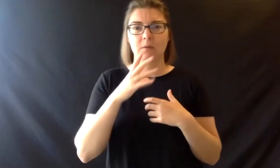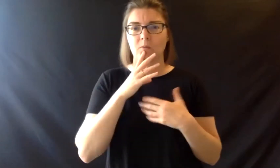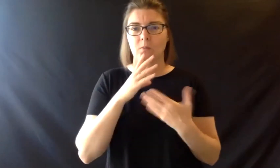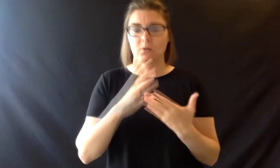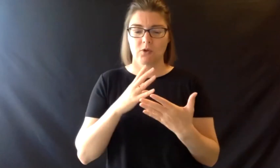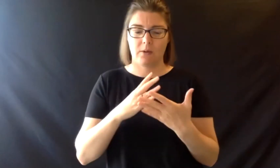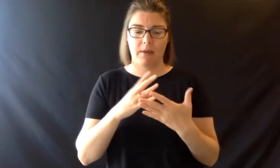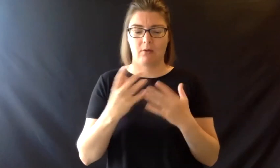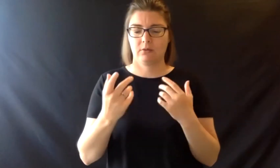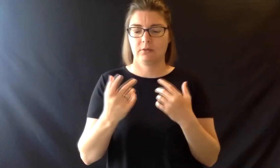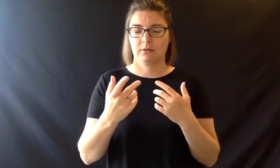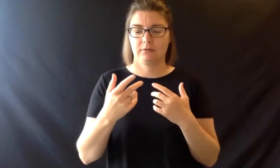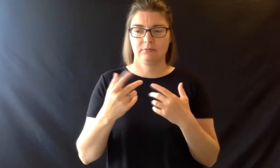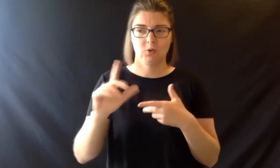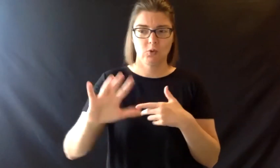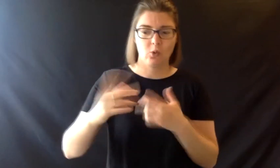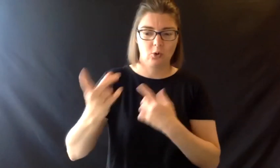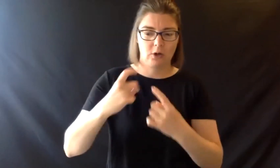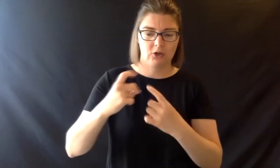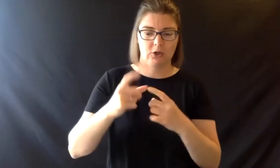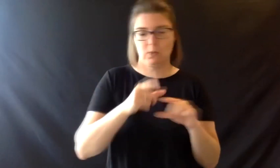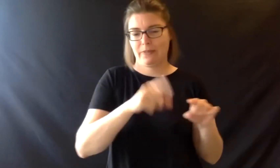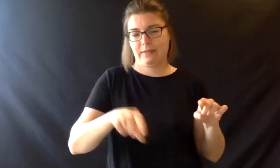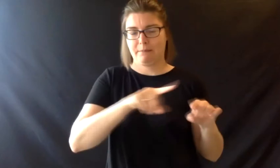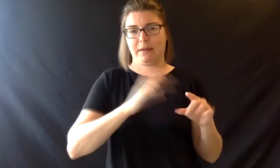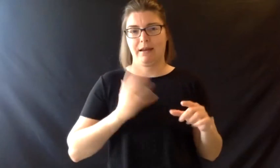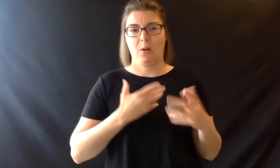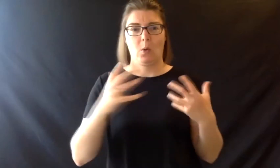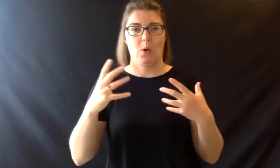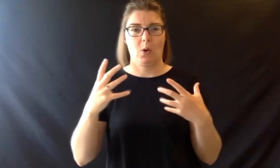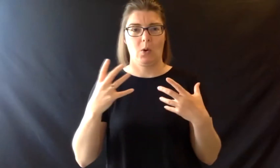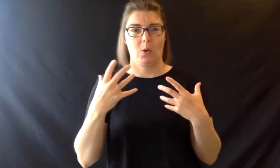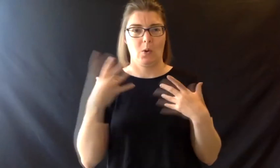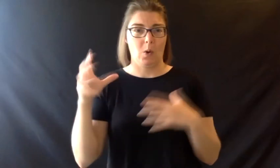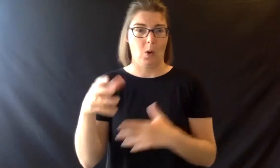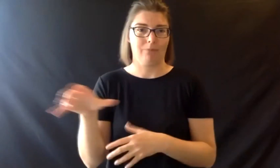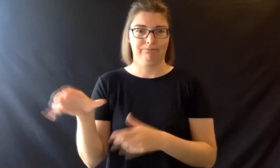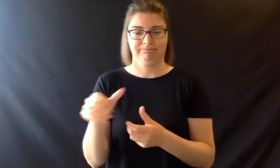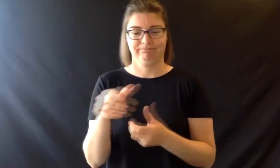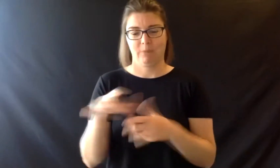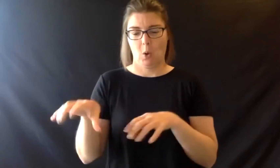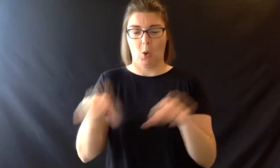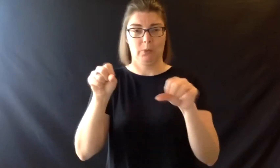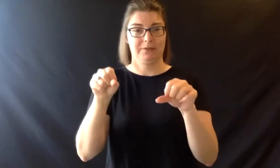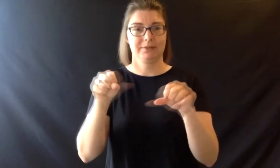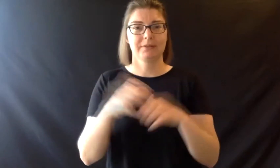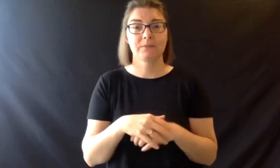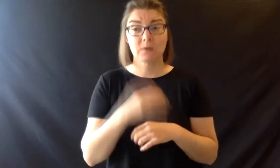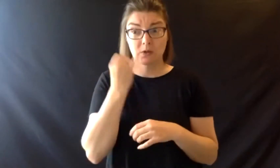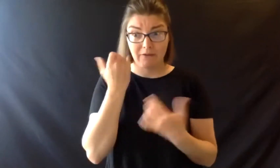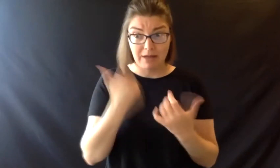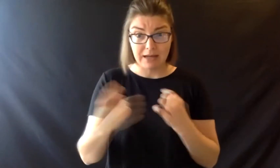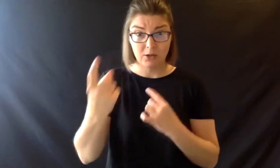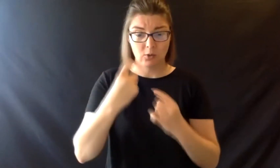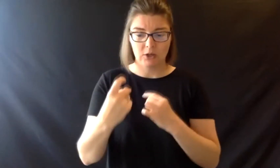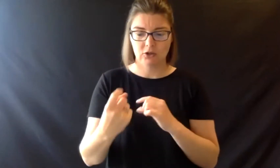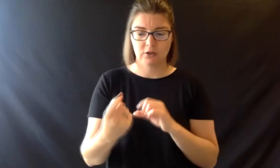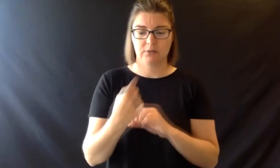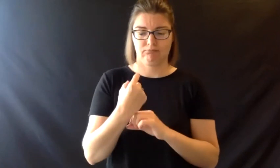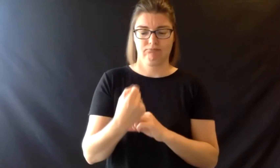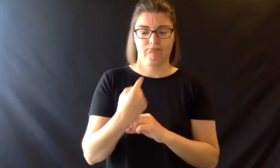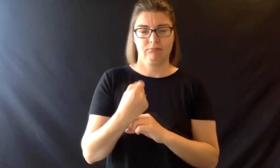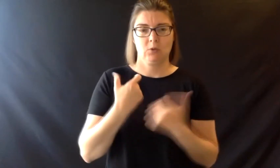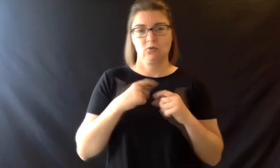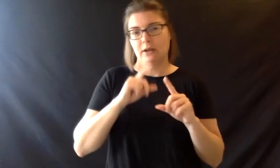host. So if you have any questions, we can try to bring them throughout the panel, but we will be trying to answer as many as possible toward the